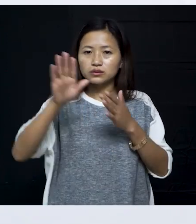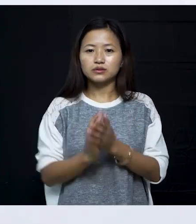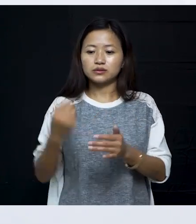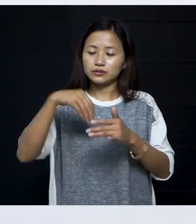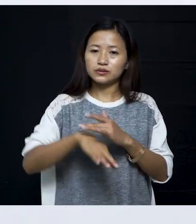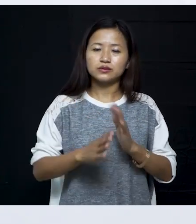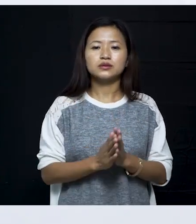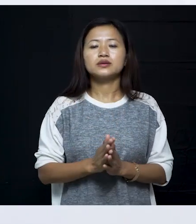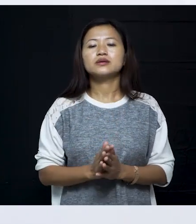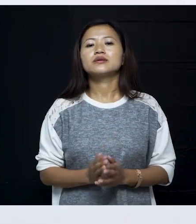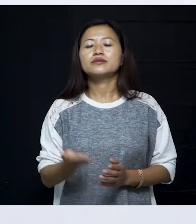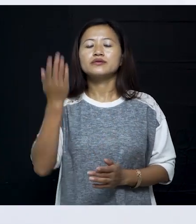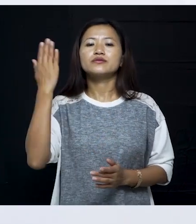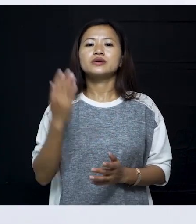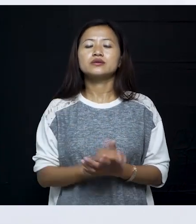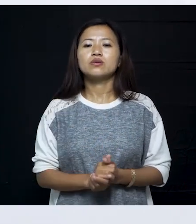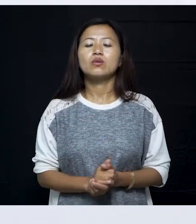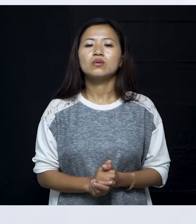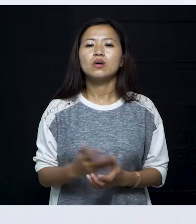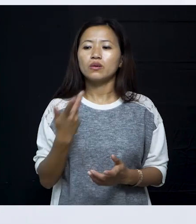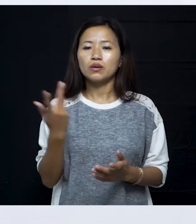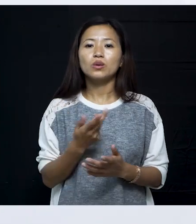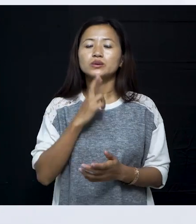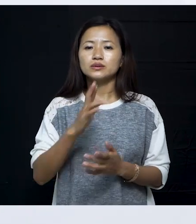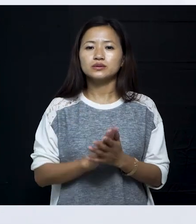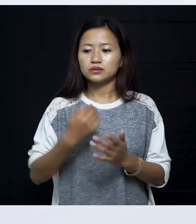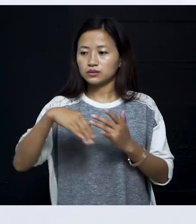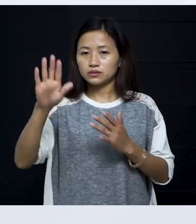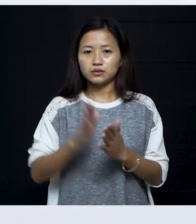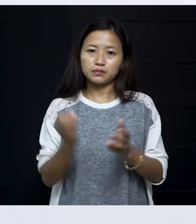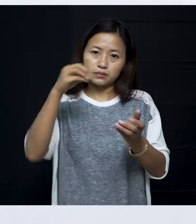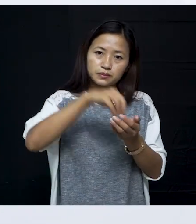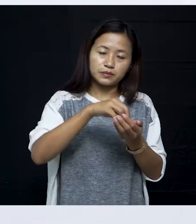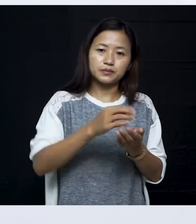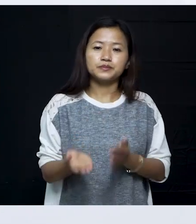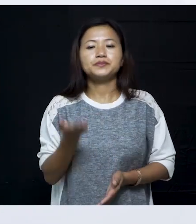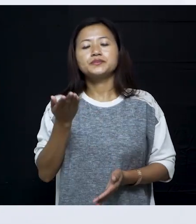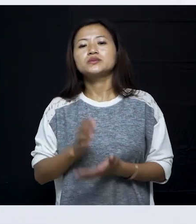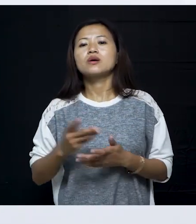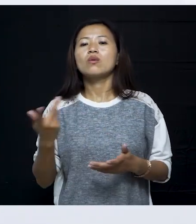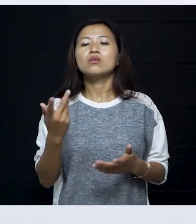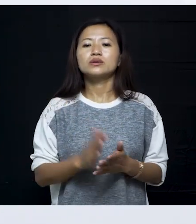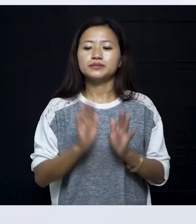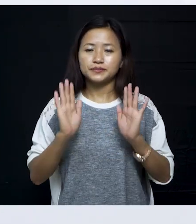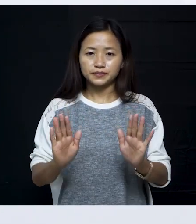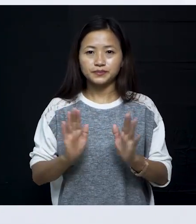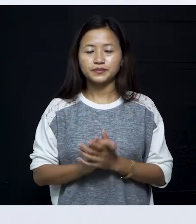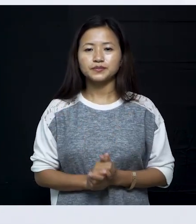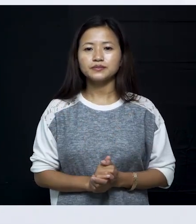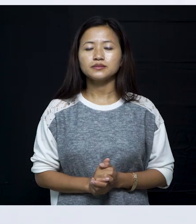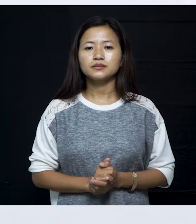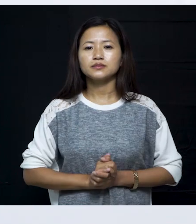very important. It should reflect what we are going to put out. So that's what we have here. Now, if